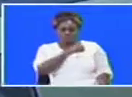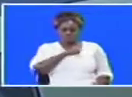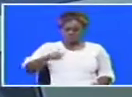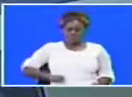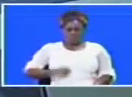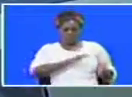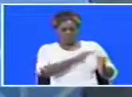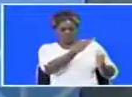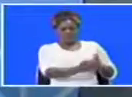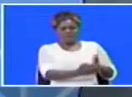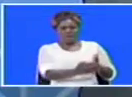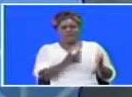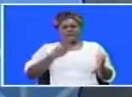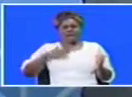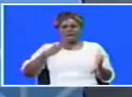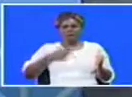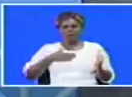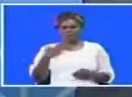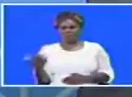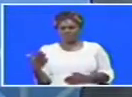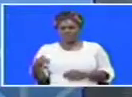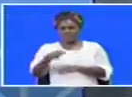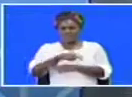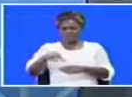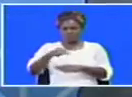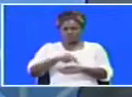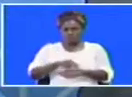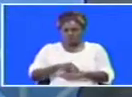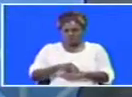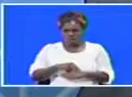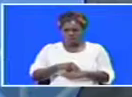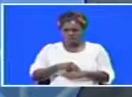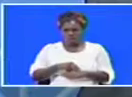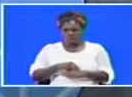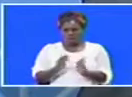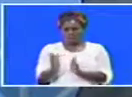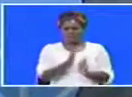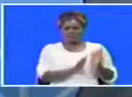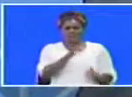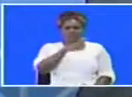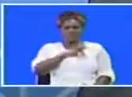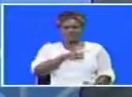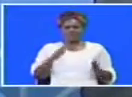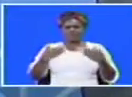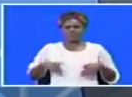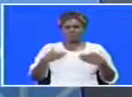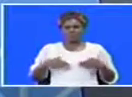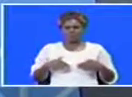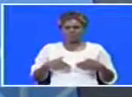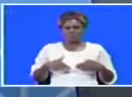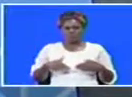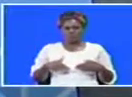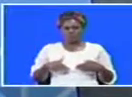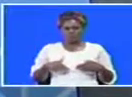Supercover is our brand. Mm-hmm. It's actually the national scheme. Mm-hmm. It's a national scheme that benefits people acquire with the national